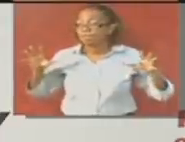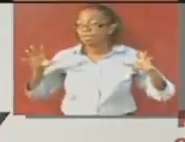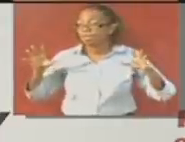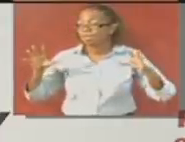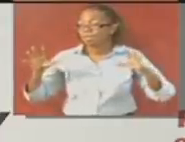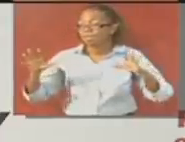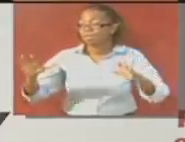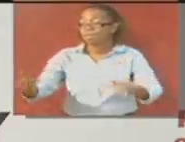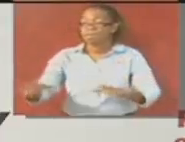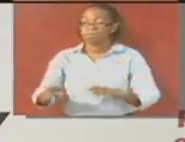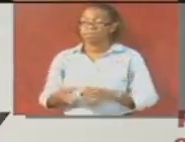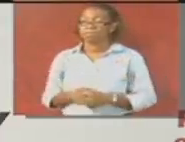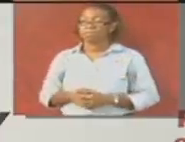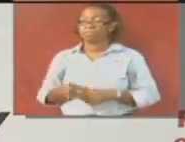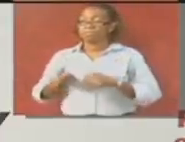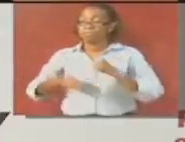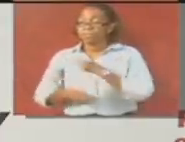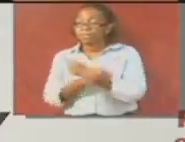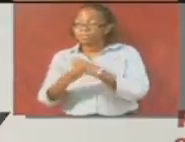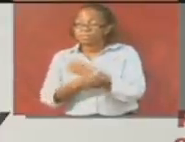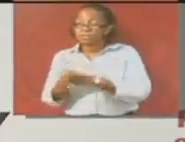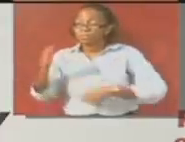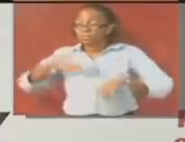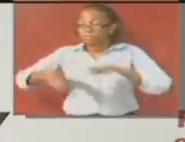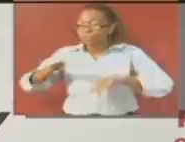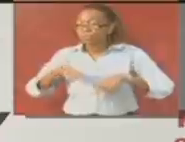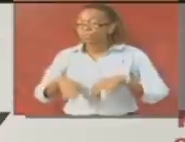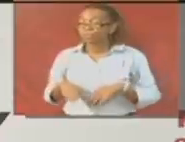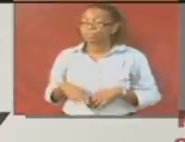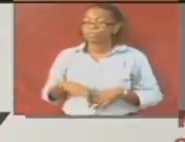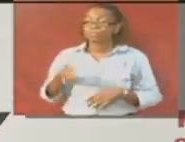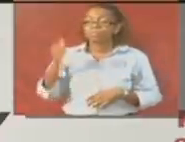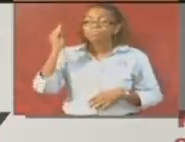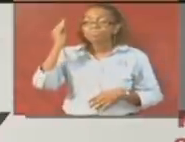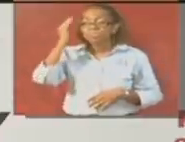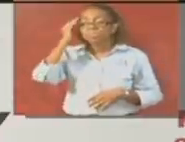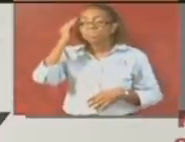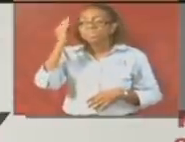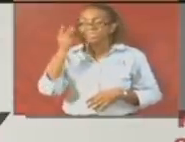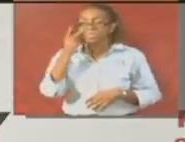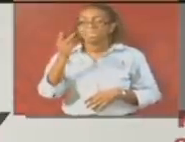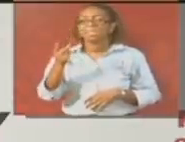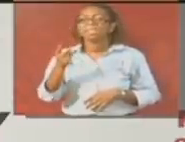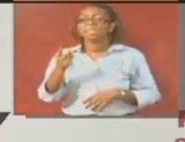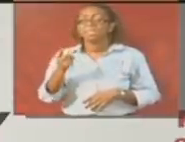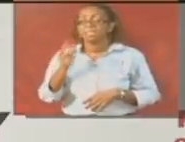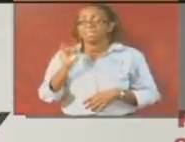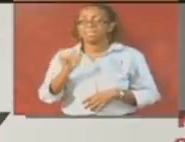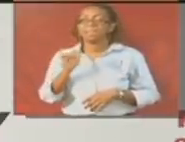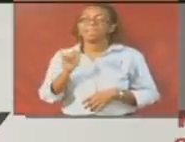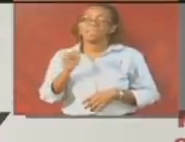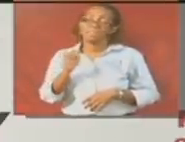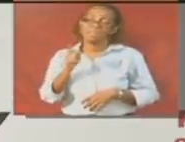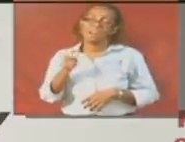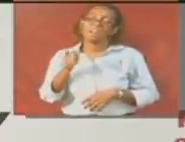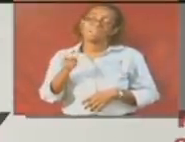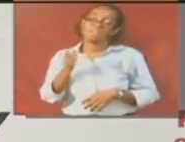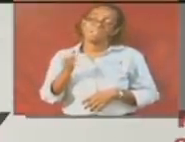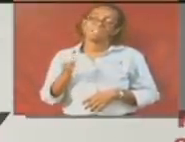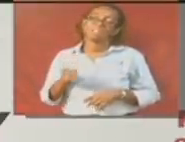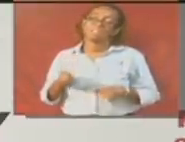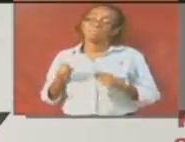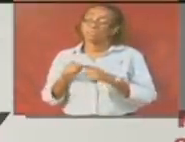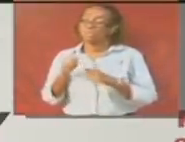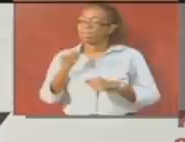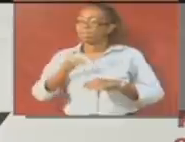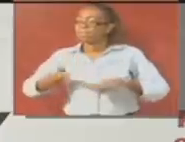period thereafter. We've so far seen it definitively at least twice. Once when they were closing down the beaches for the and there was a